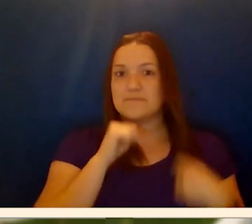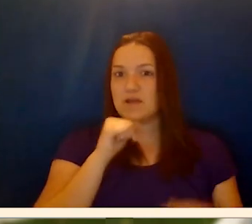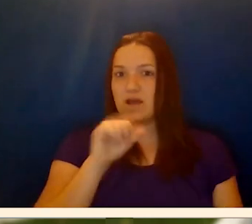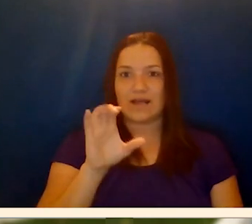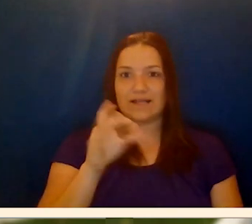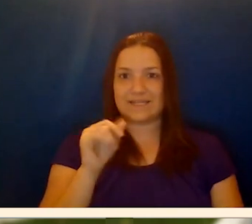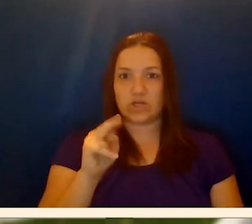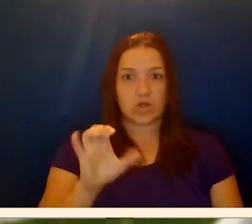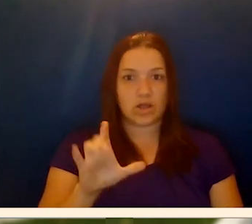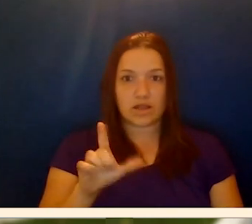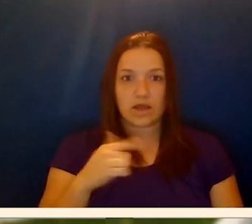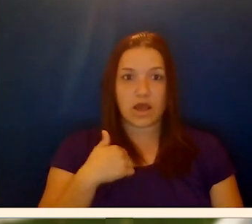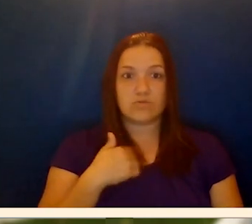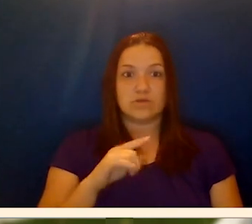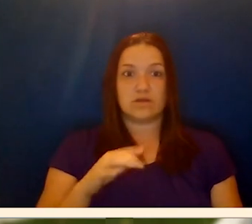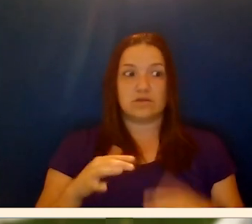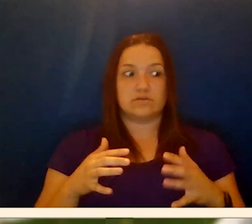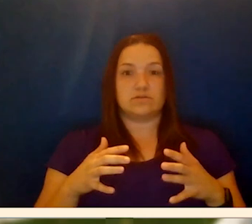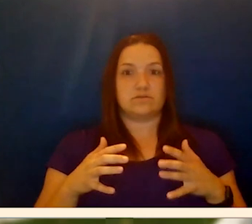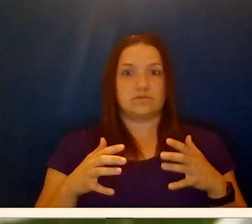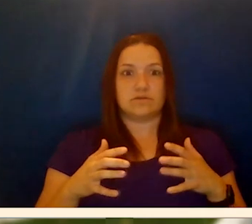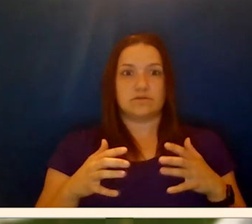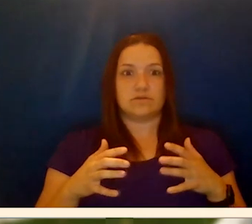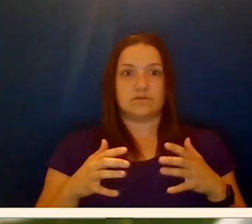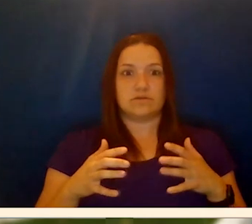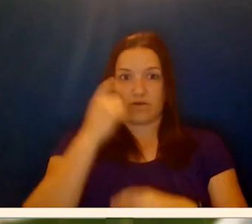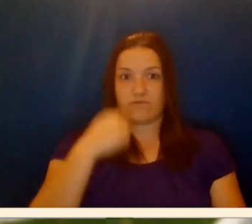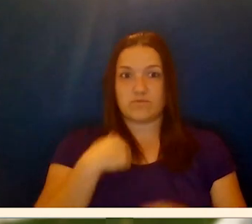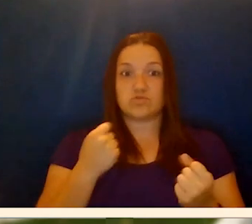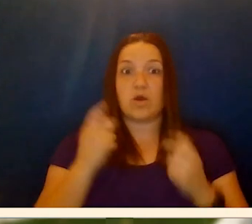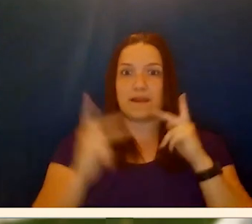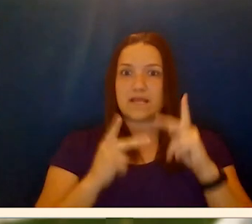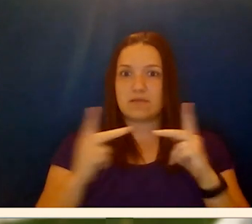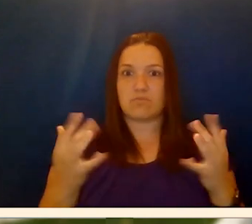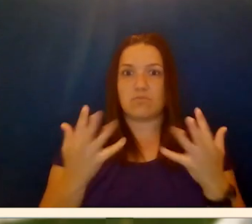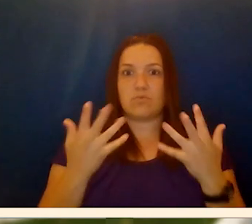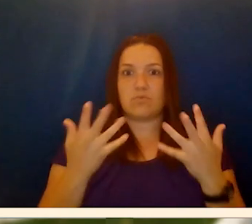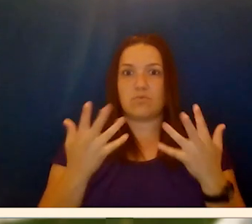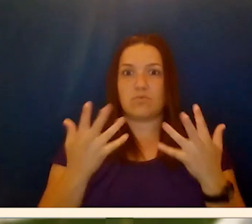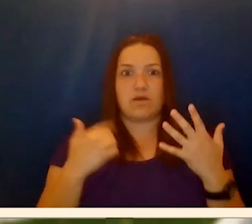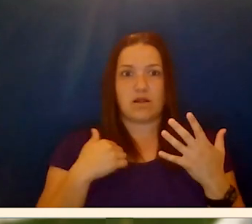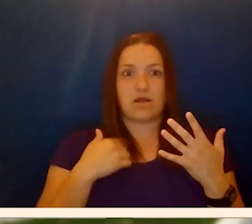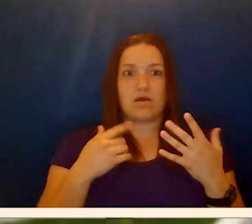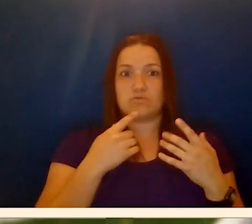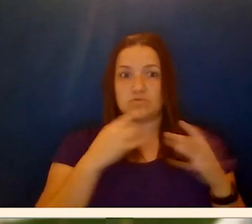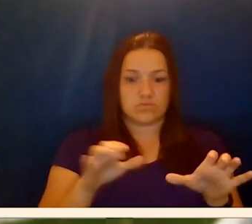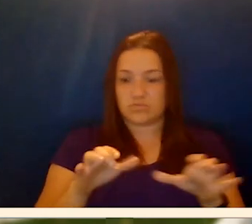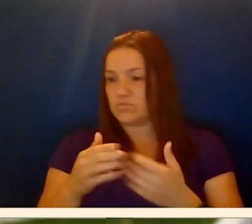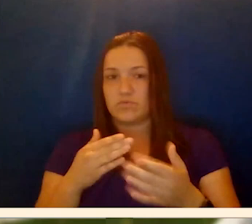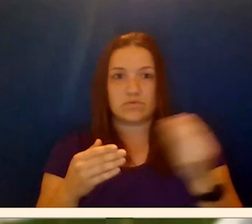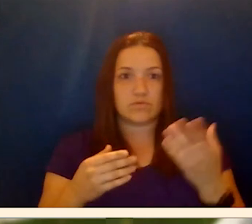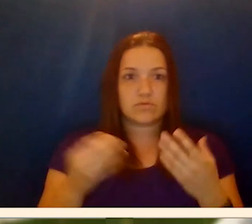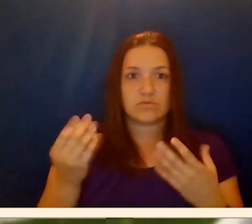beating a I little was fast? like, it was very hard Yeah. for me. There were so many people, and I was just doing whatever I was told. And then when they